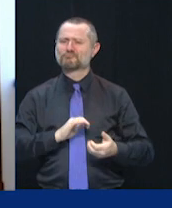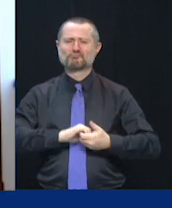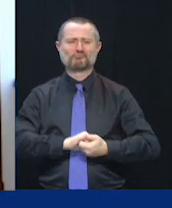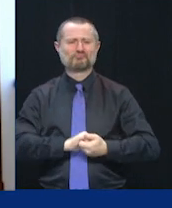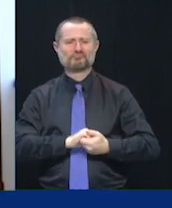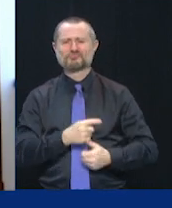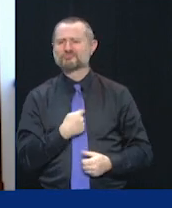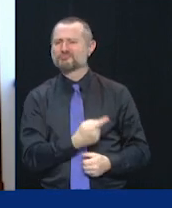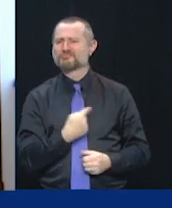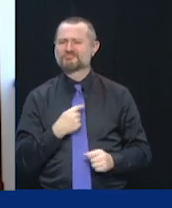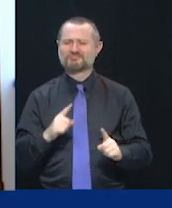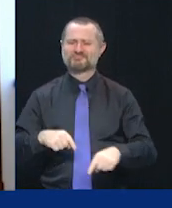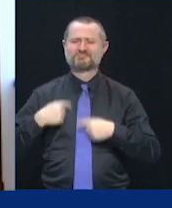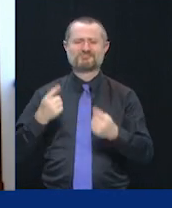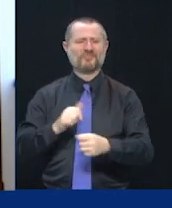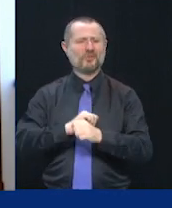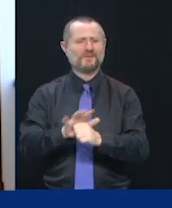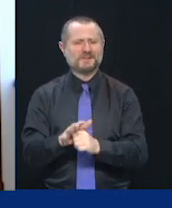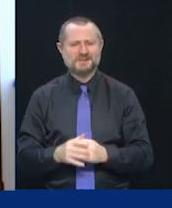through this